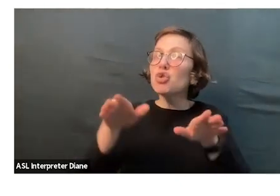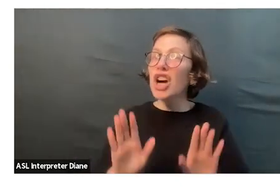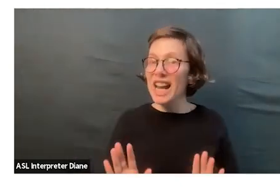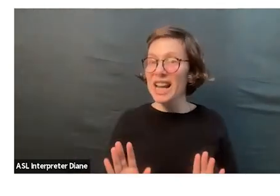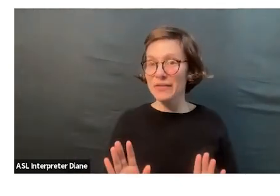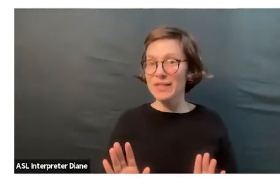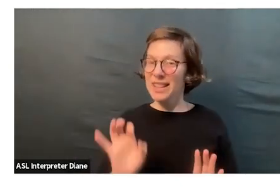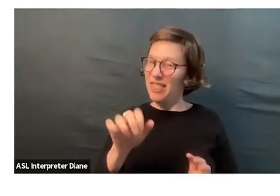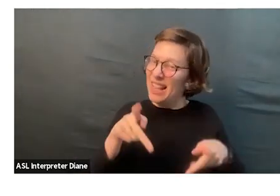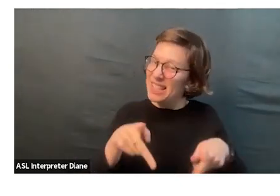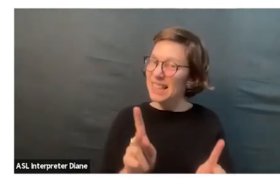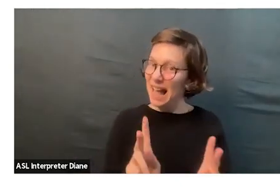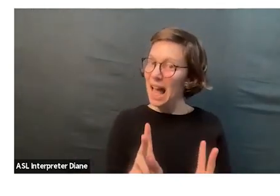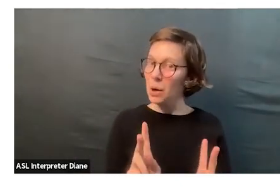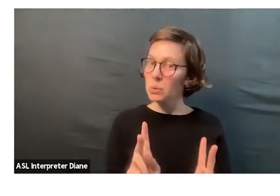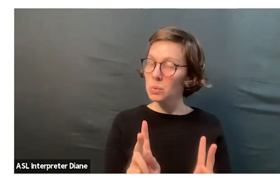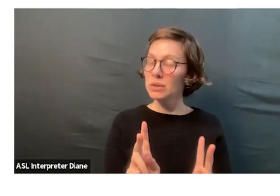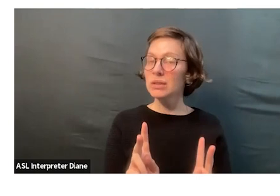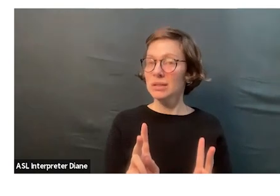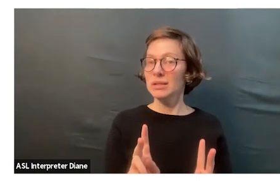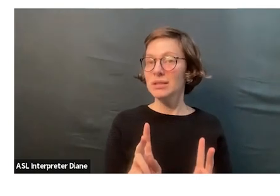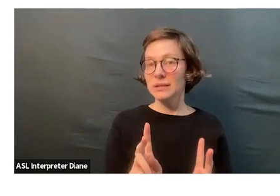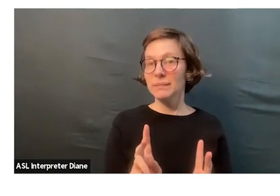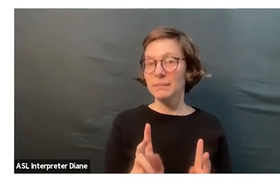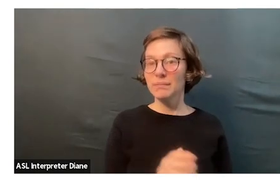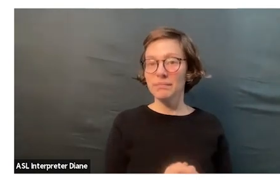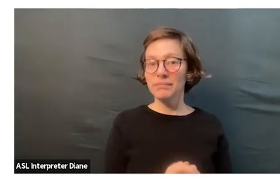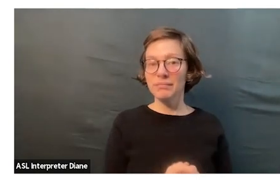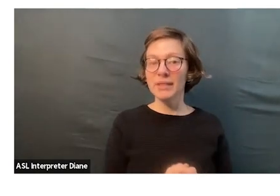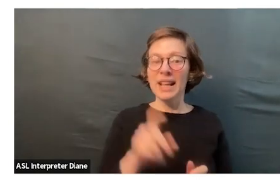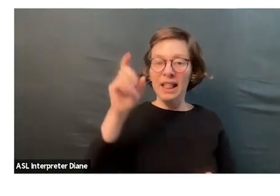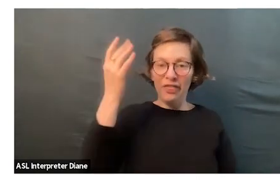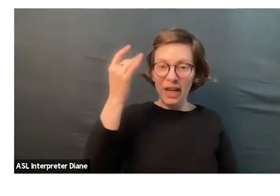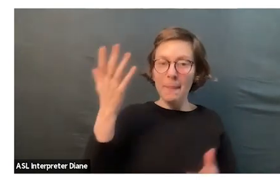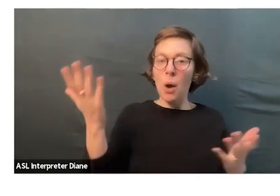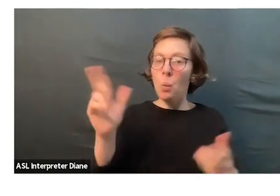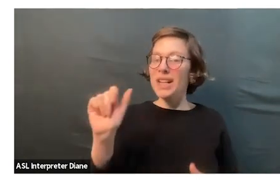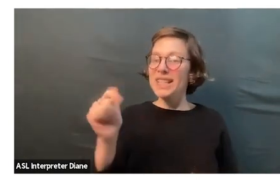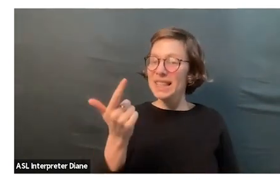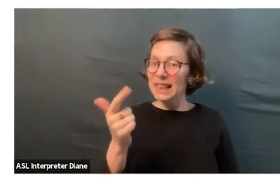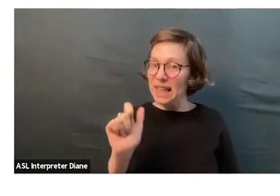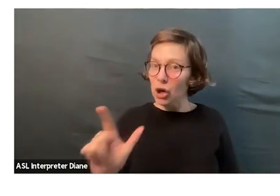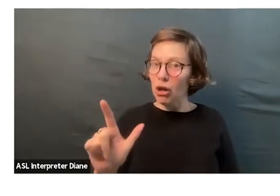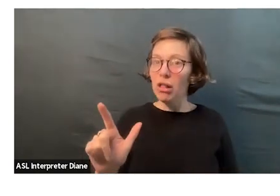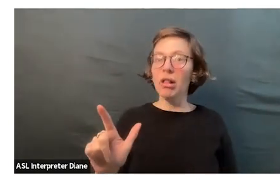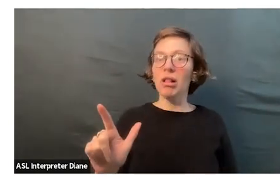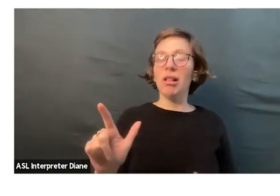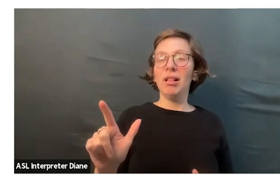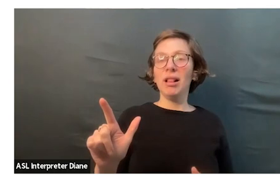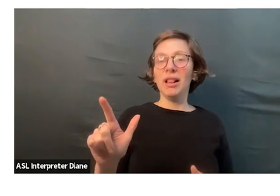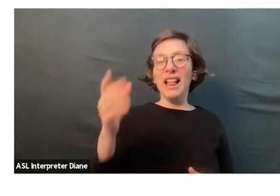destruction, but I'm just saying that there needs to be, we can't depend on what is legal and what is the law to look